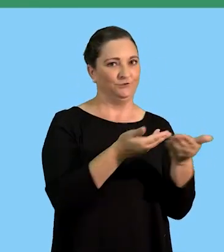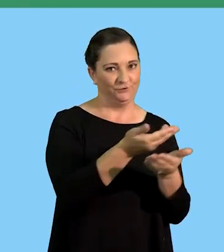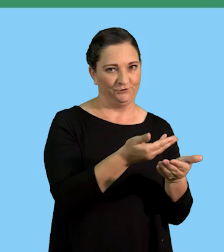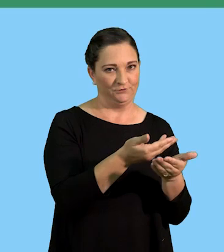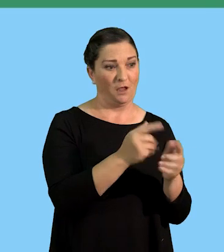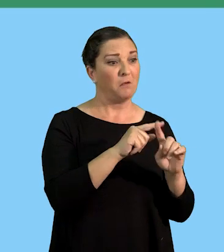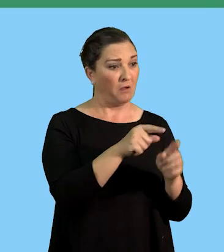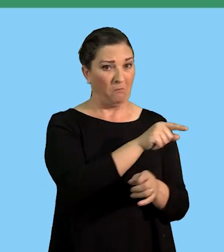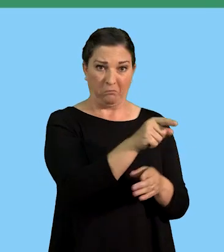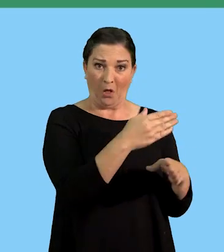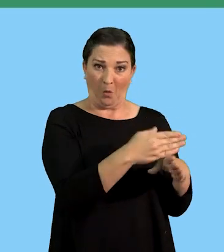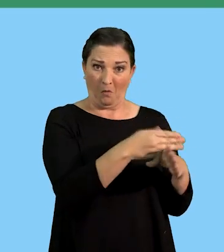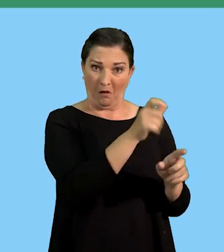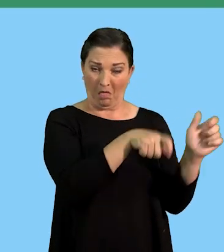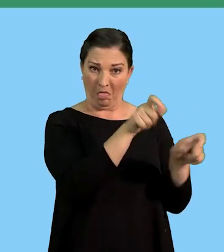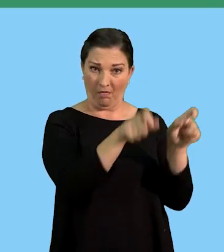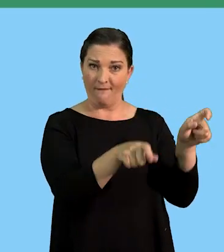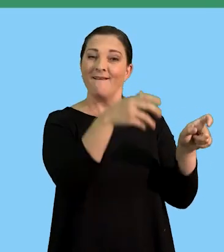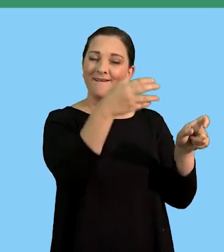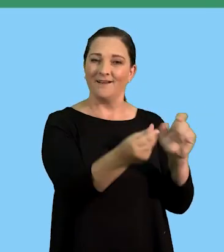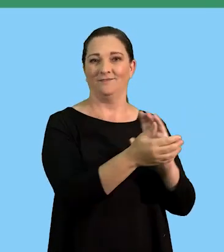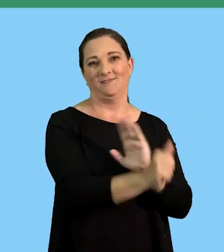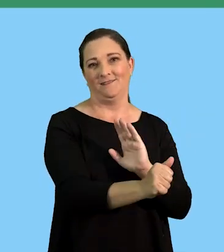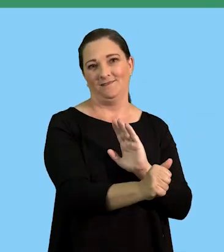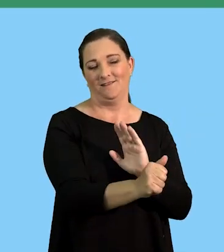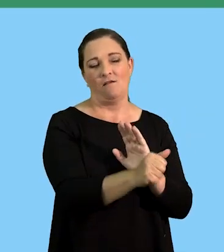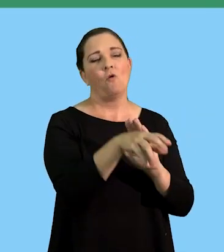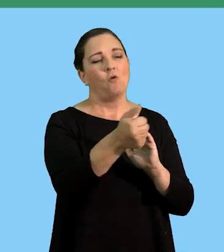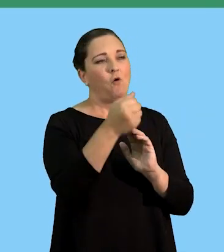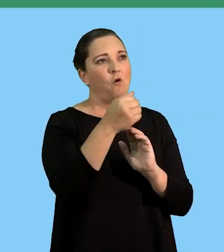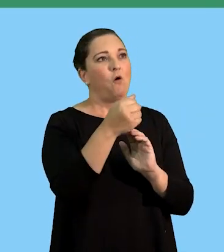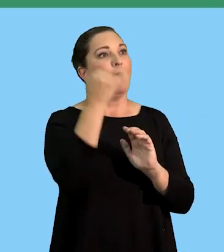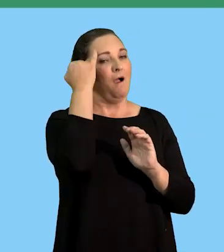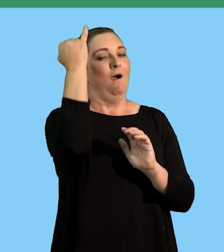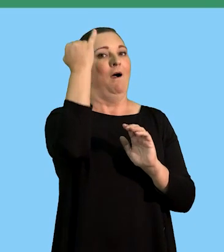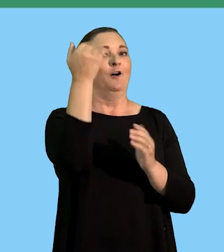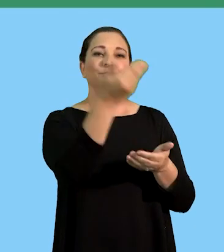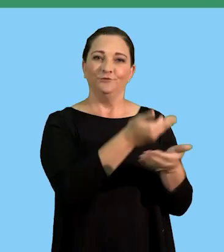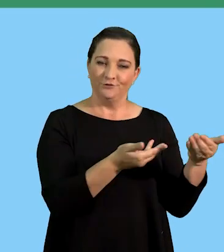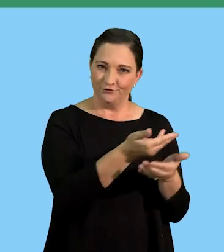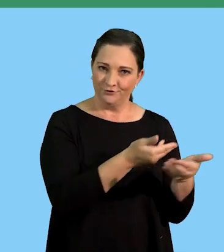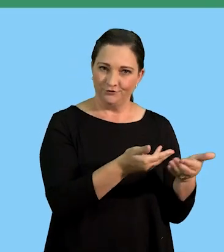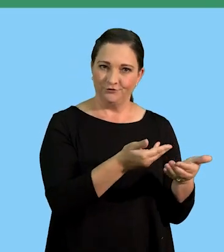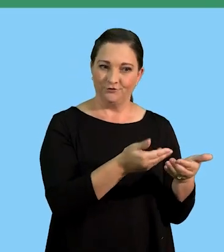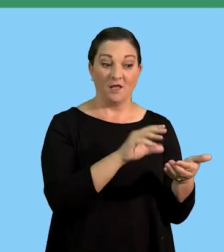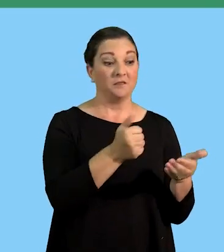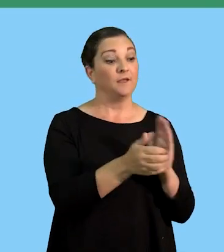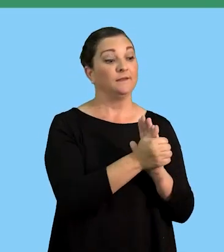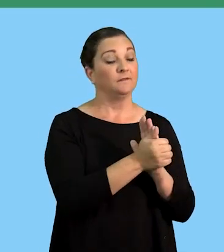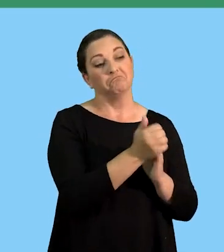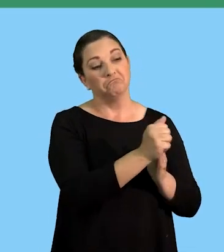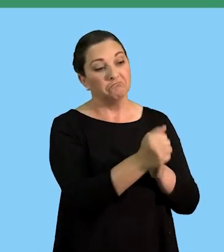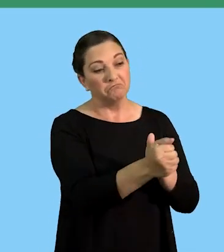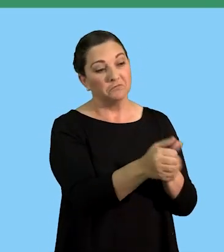their ideas, meaning when the workers have the skill and when workers want to share their ideas, then the